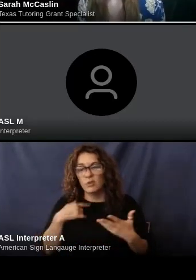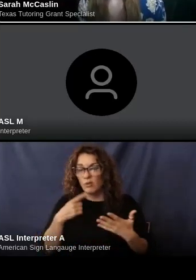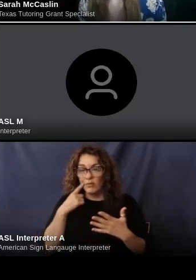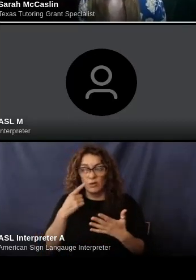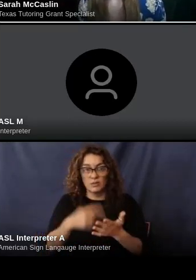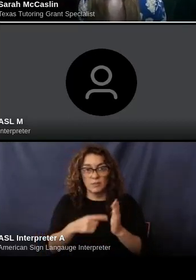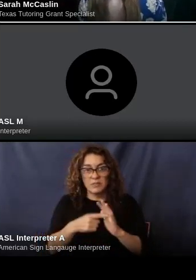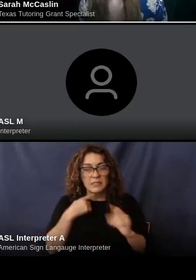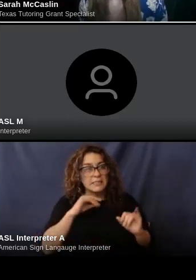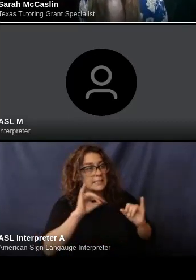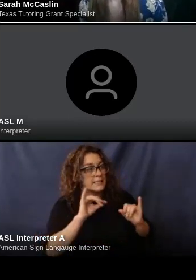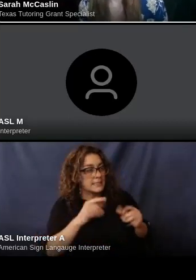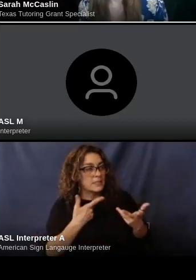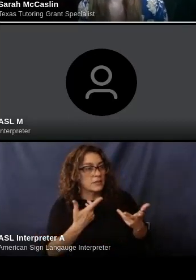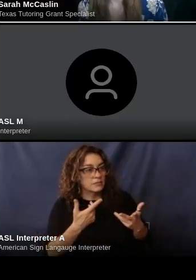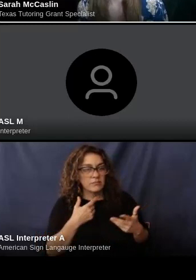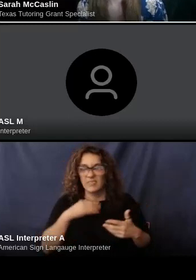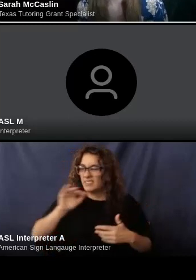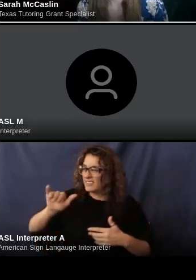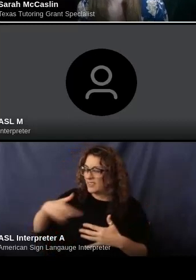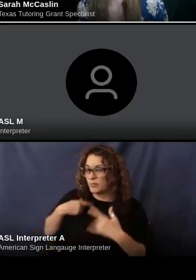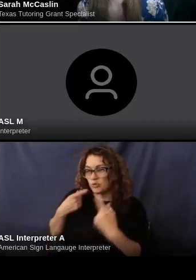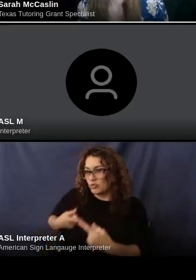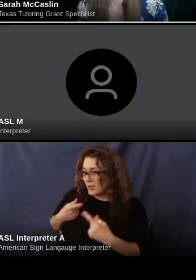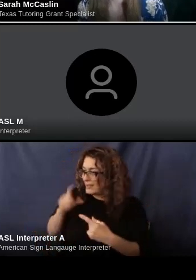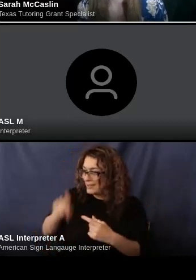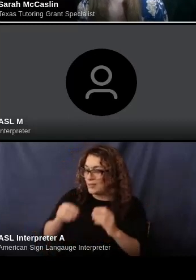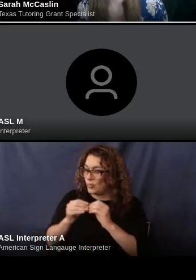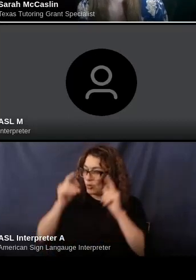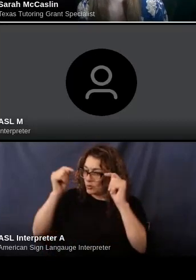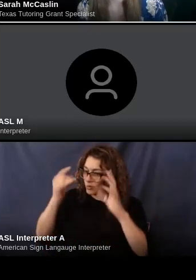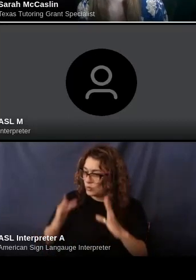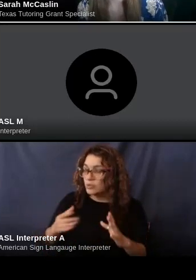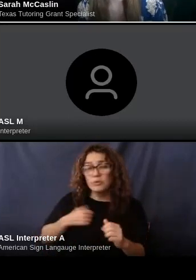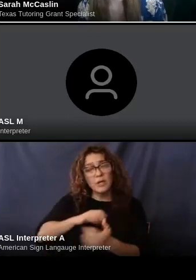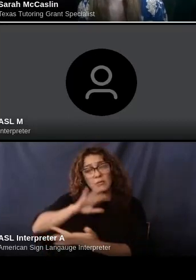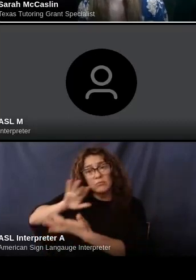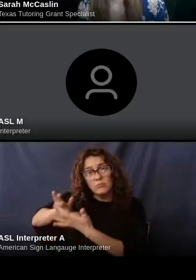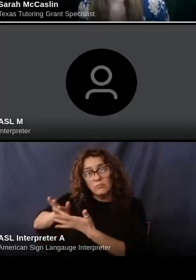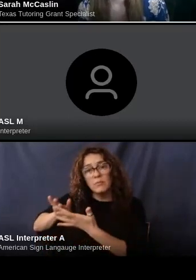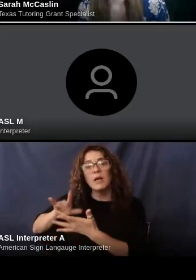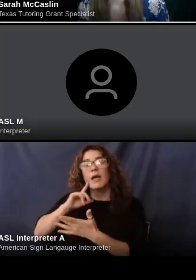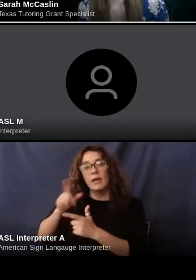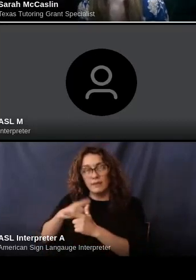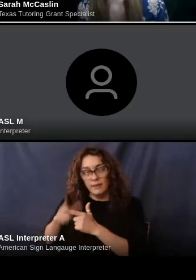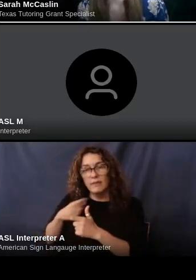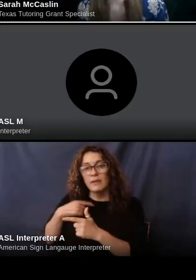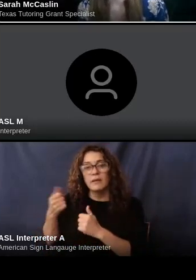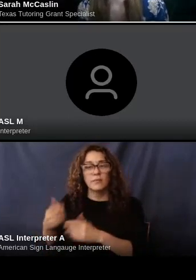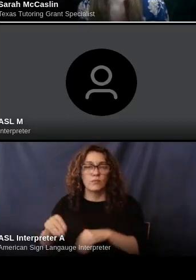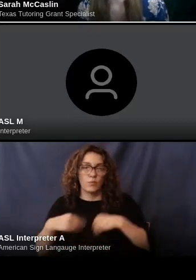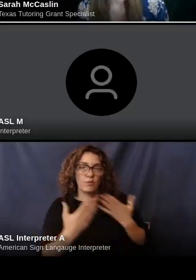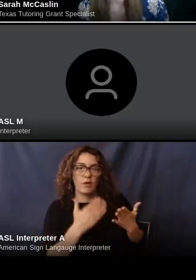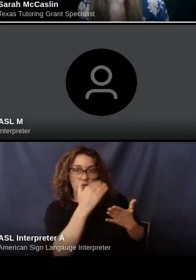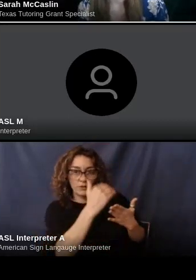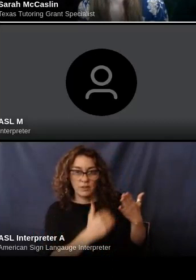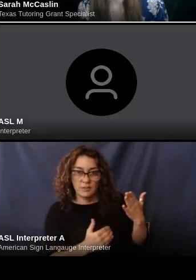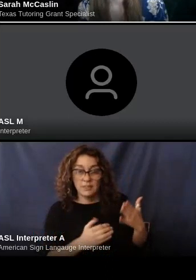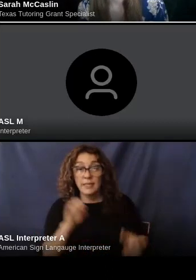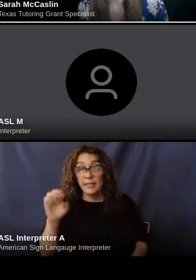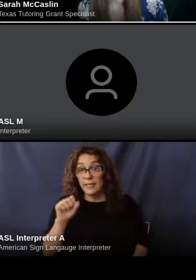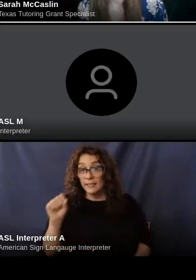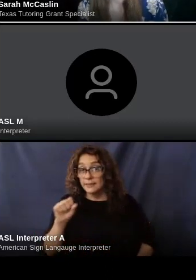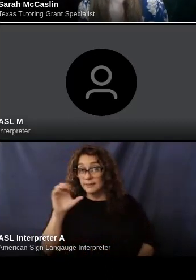let's check out these resources. More specifically, ESCs 1, 2, and 20 do have the ability to